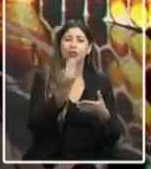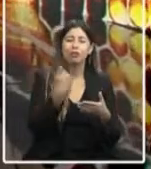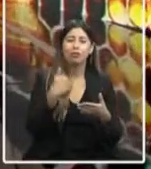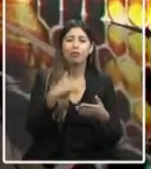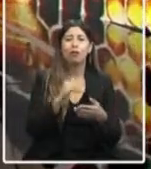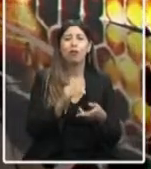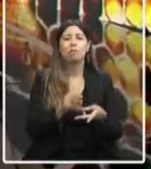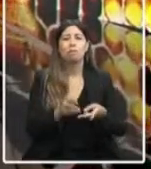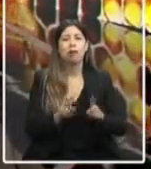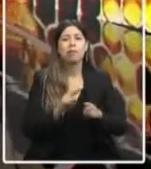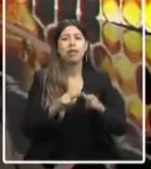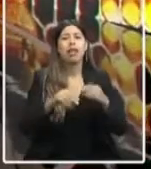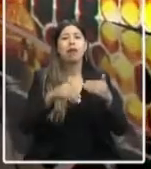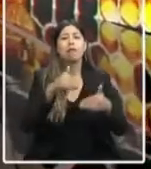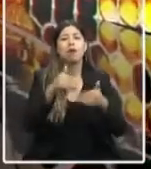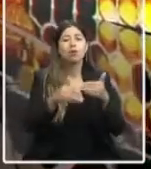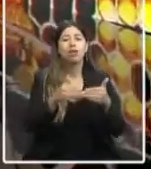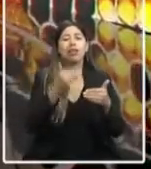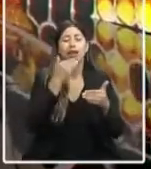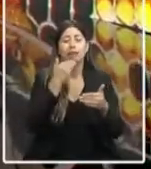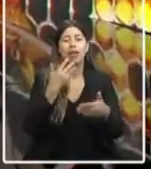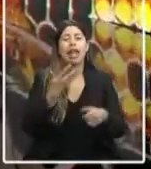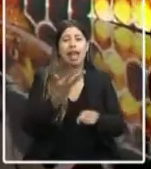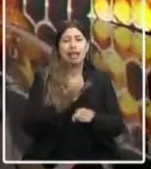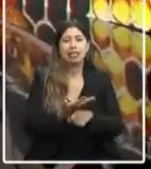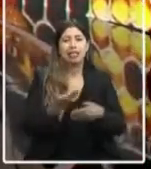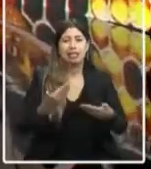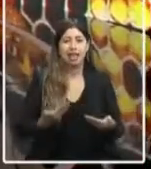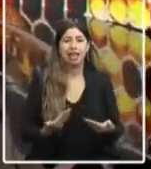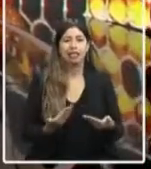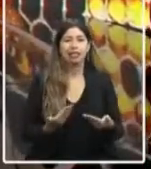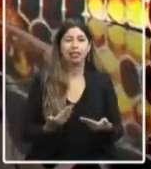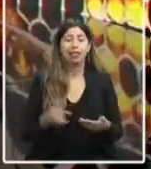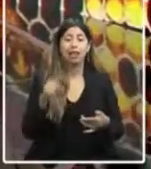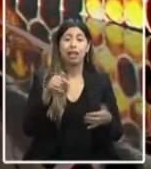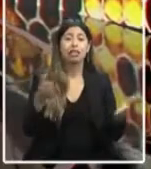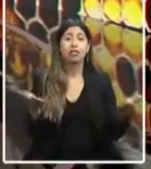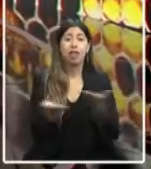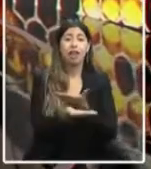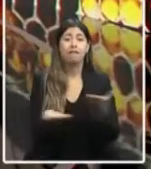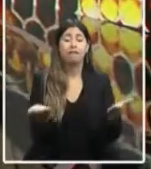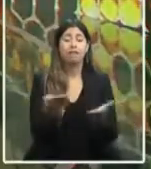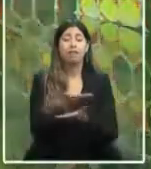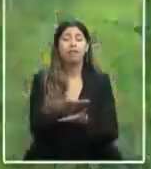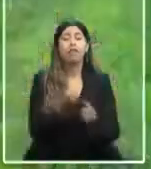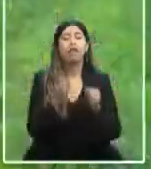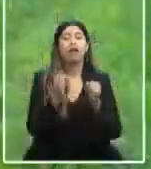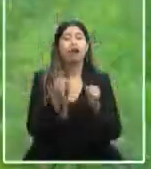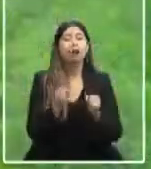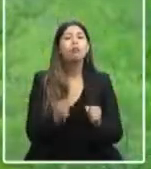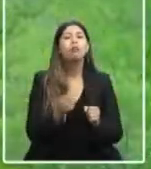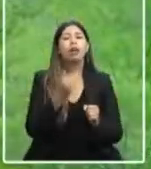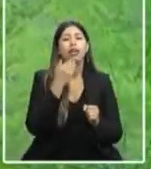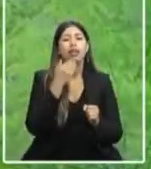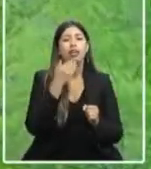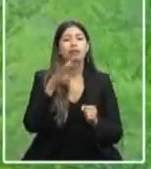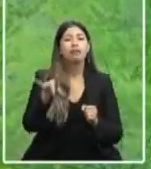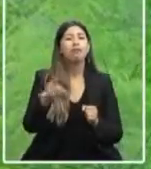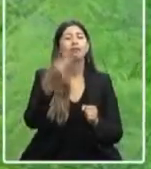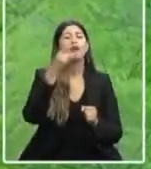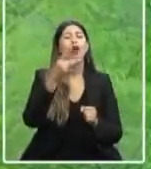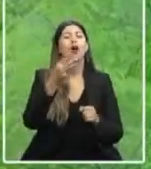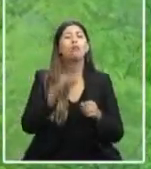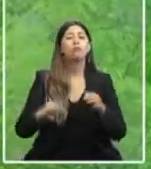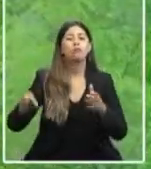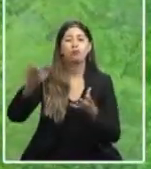And these services could be, take for example, pollination is a service. Birds and bees pollinate, among other things.